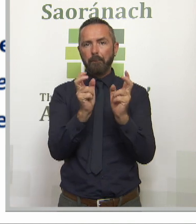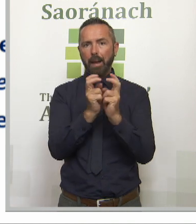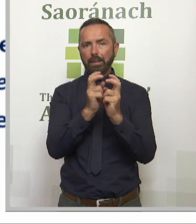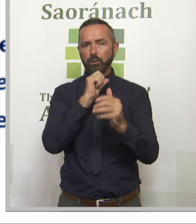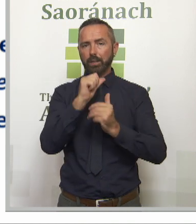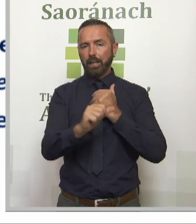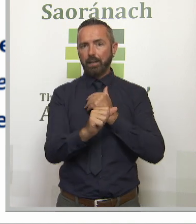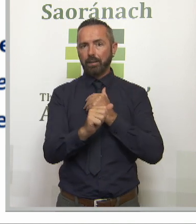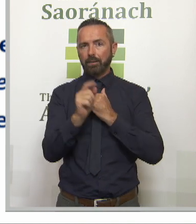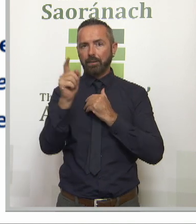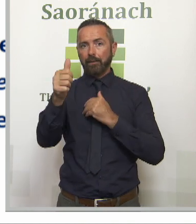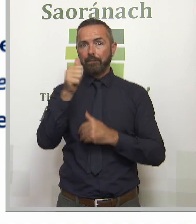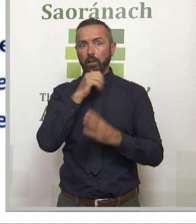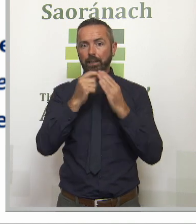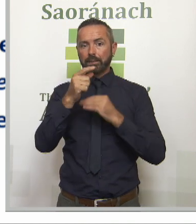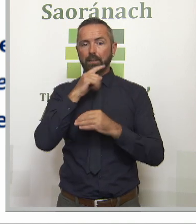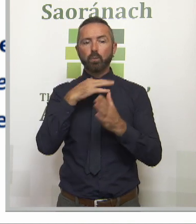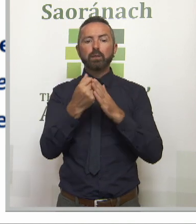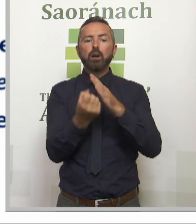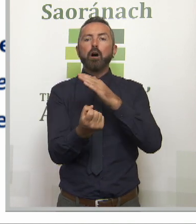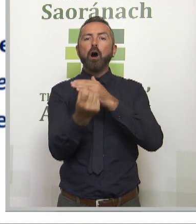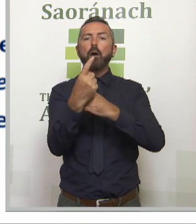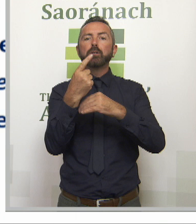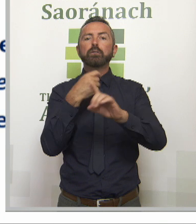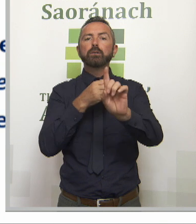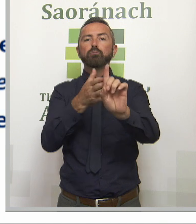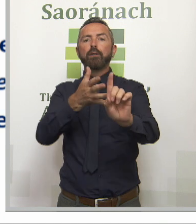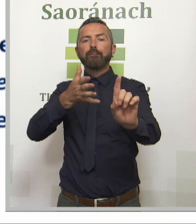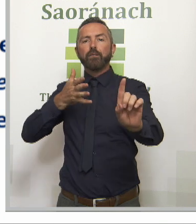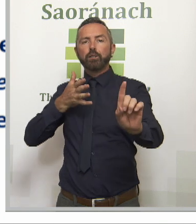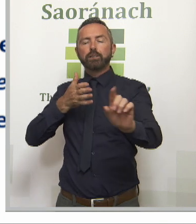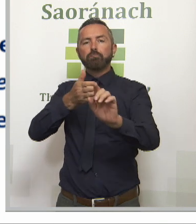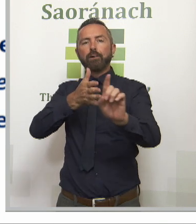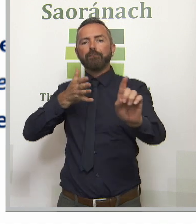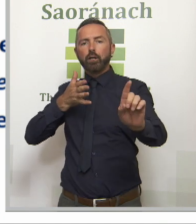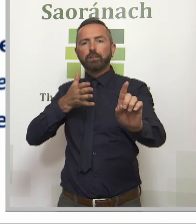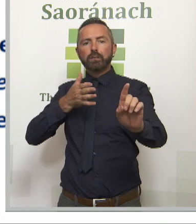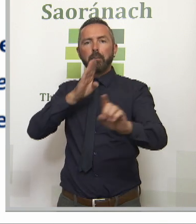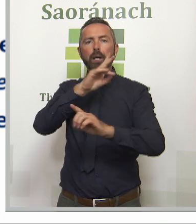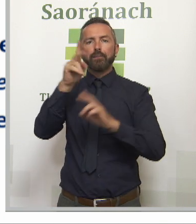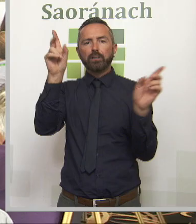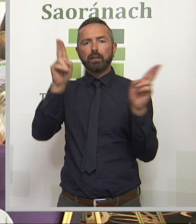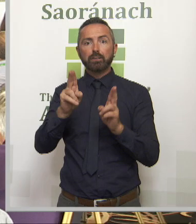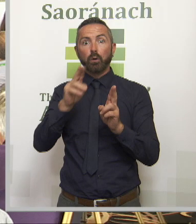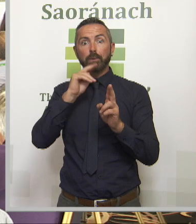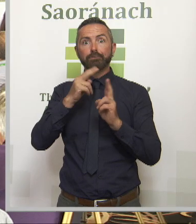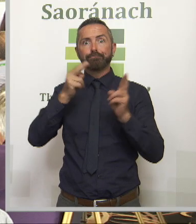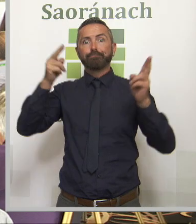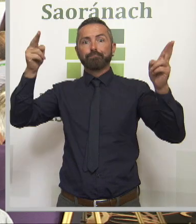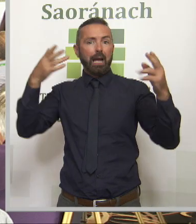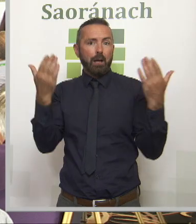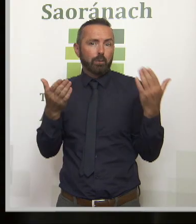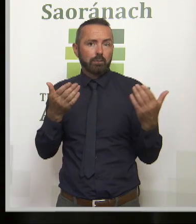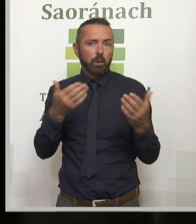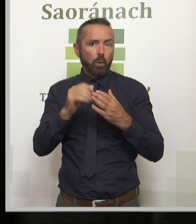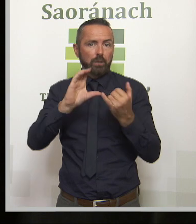thing it says is opportunities to reverse biodiversity loss. So we're looking for opportunities to reverse biodiversity loss.